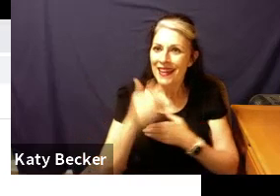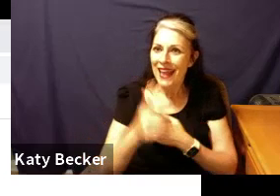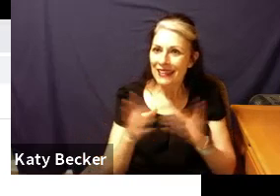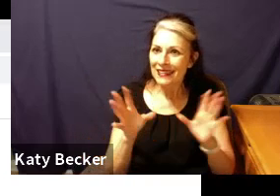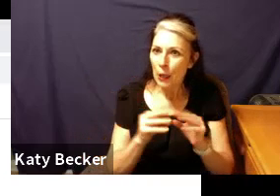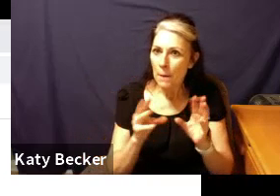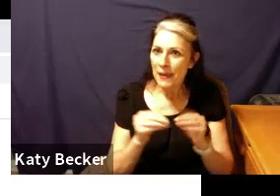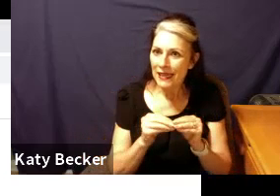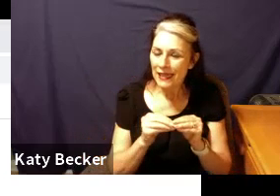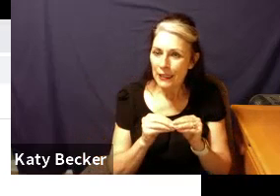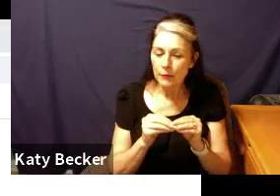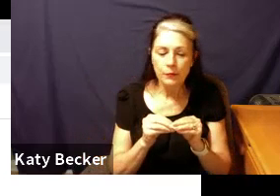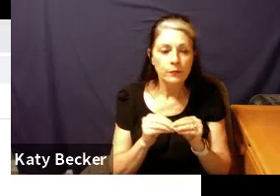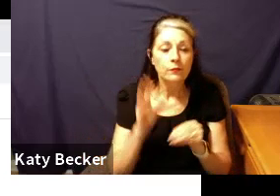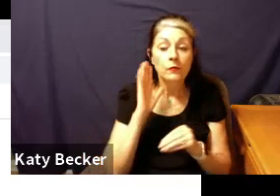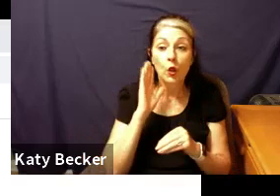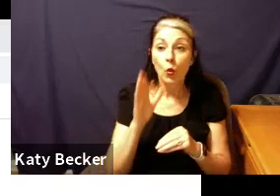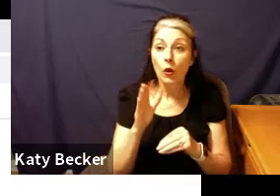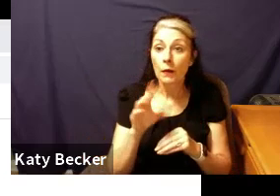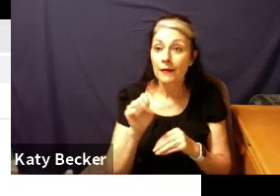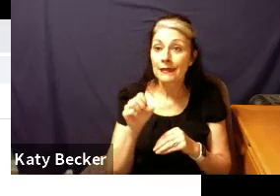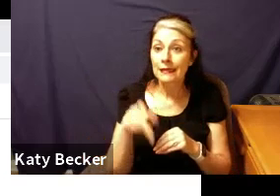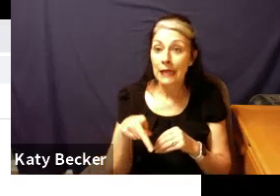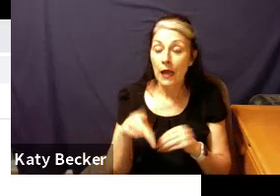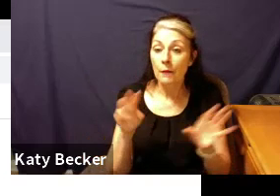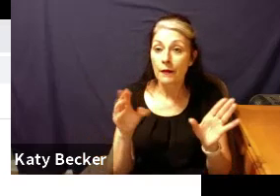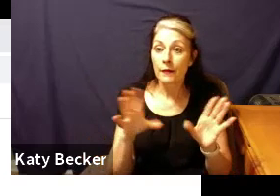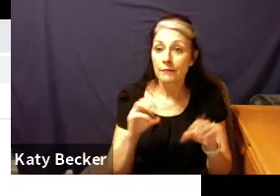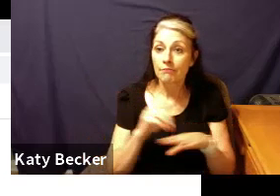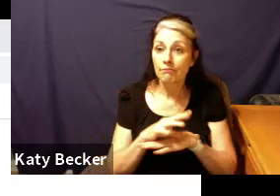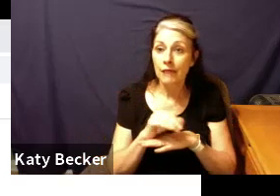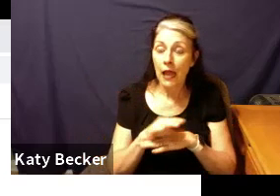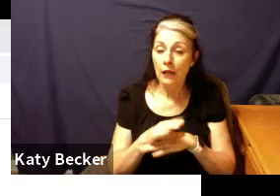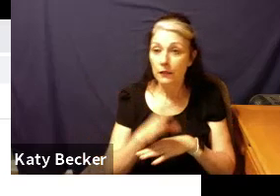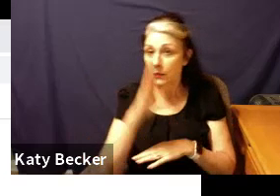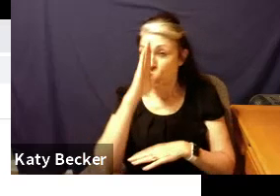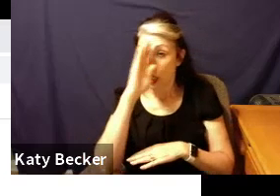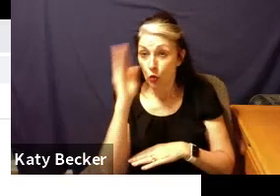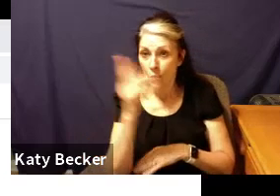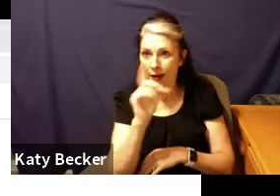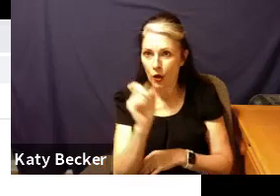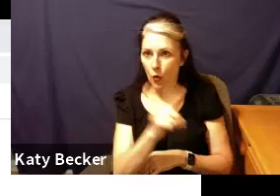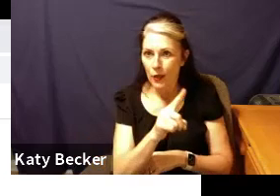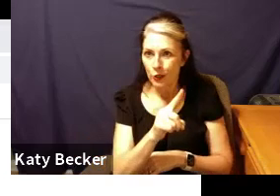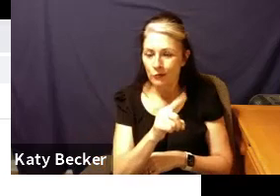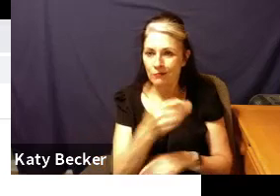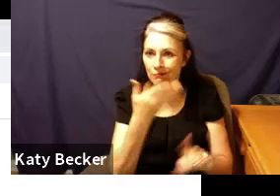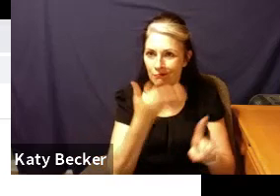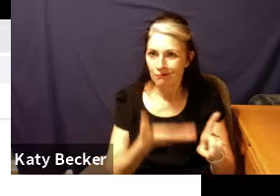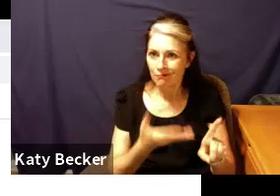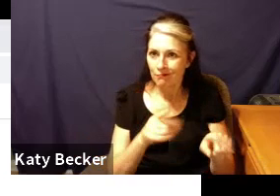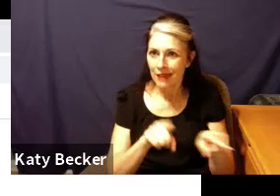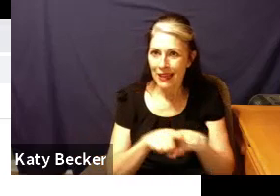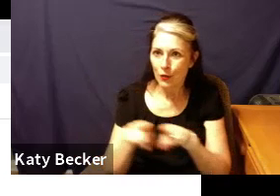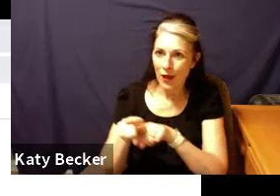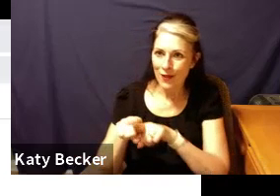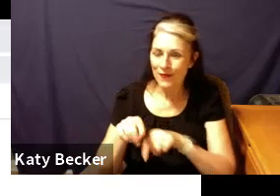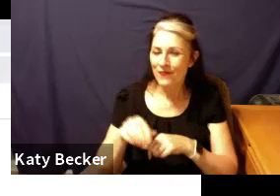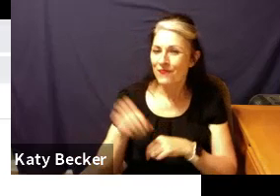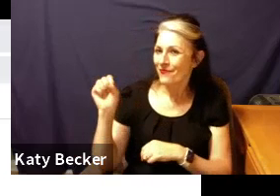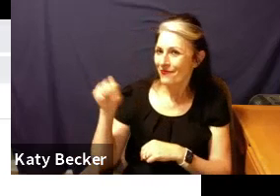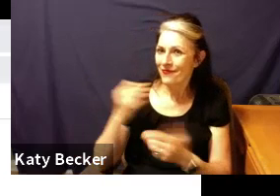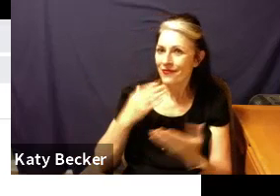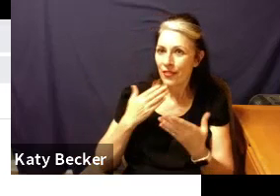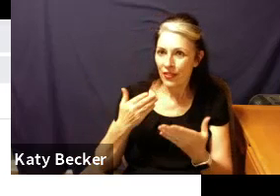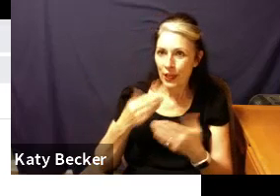So there will be a SAP counselor that questions can be directed to her as well. Yes, thank